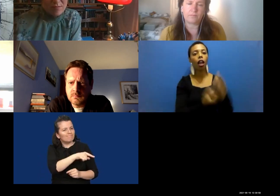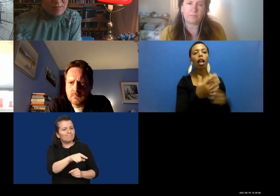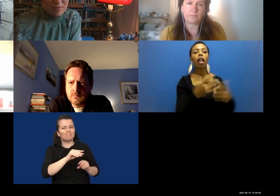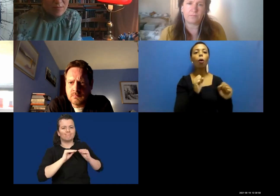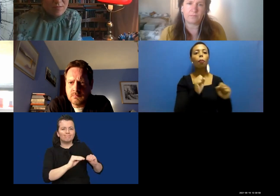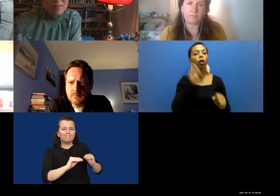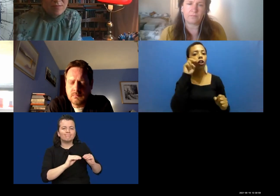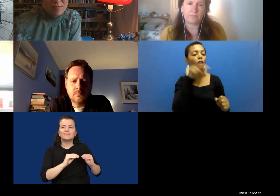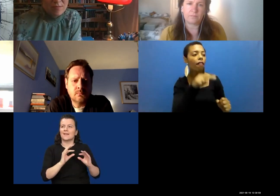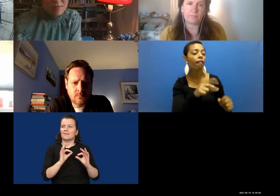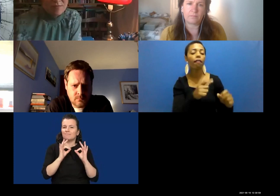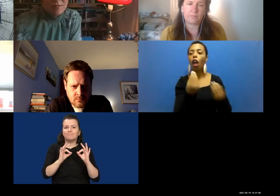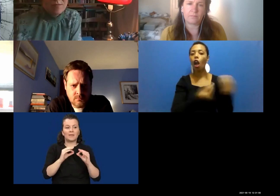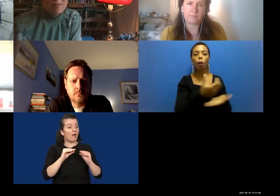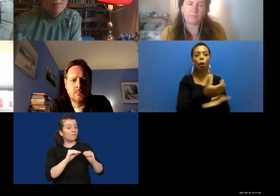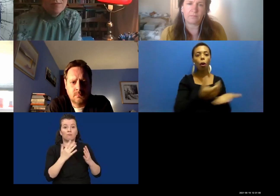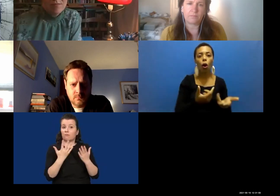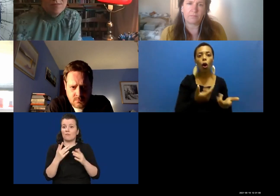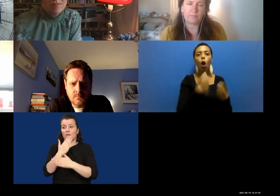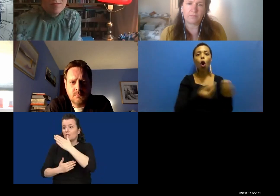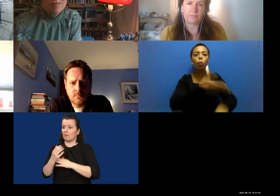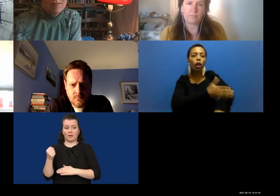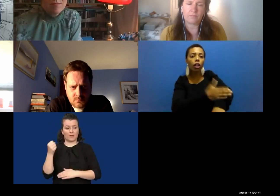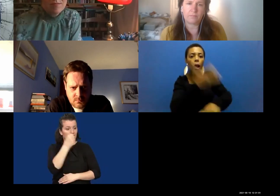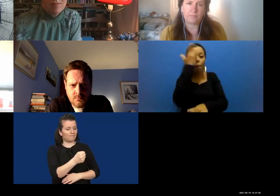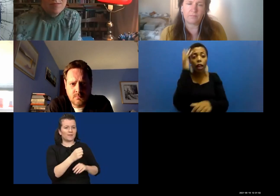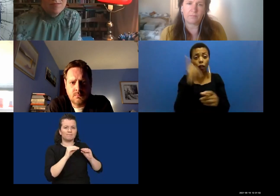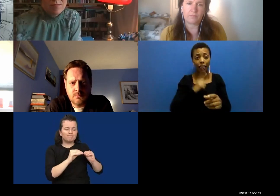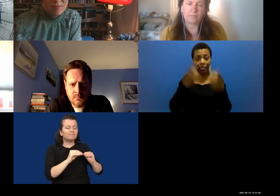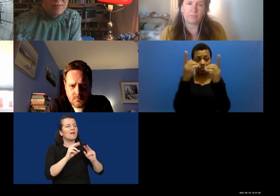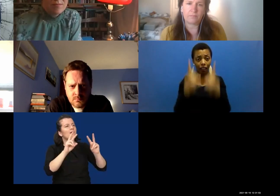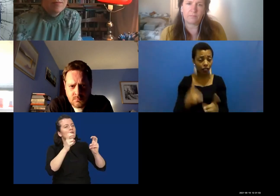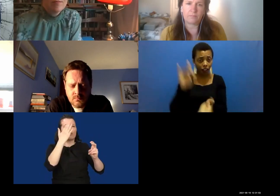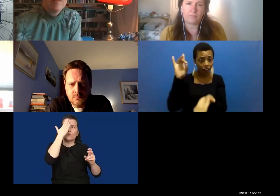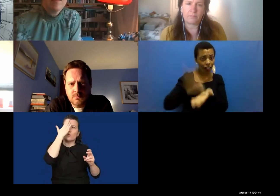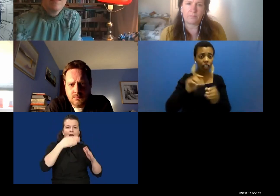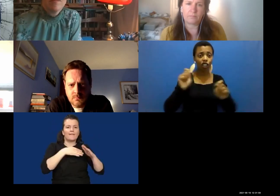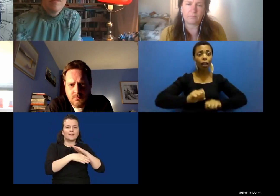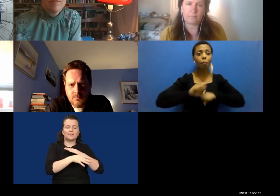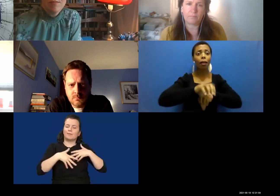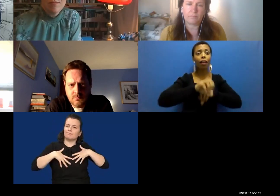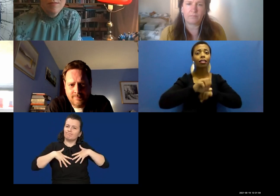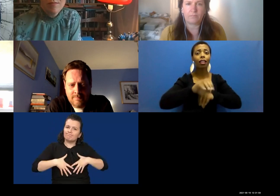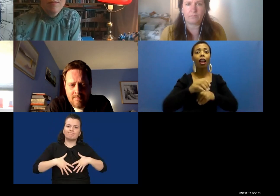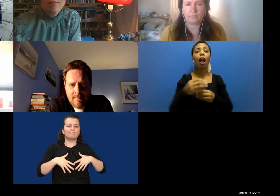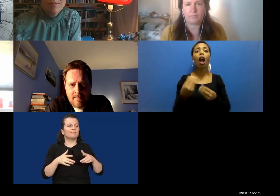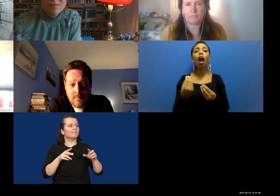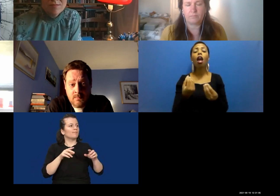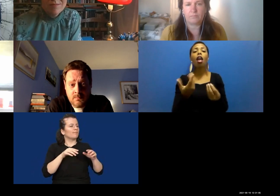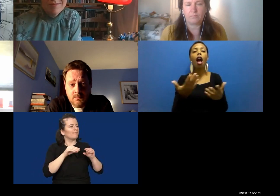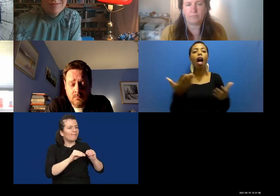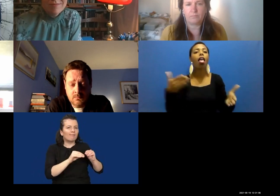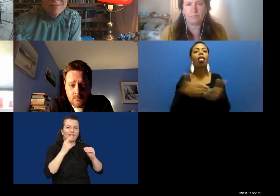training with persons with disability, really just teaching accessibility and that awareness, as we've heard,